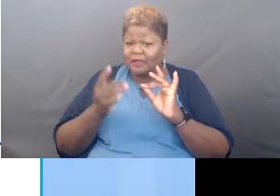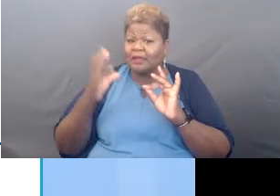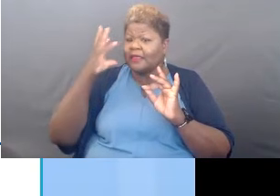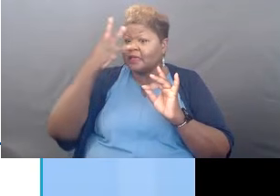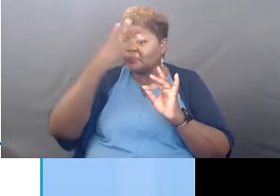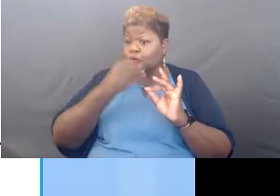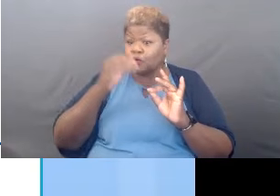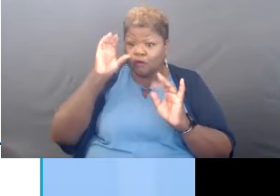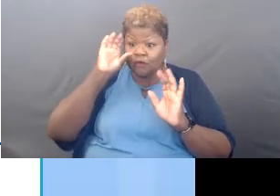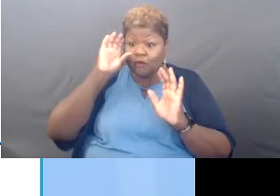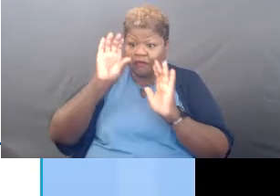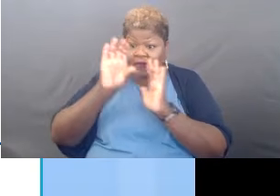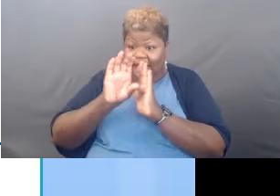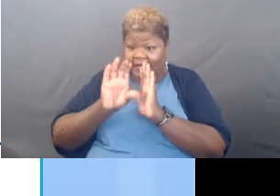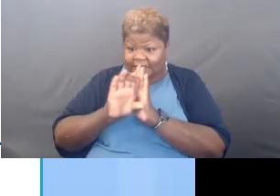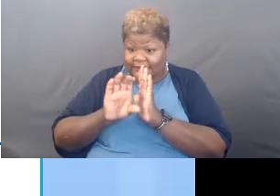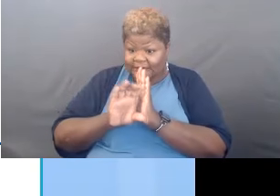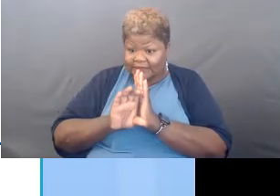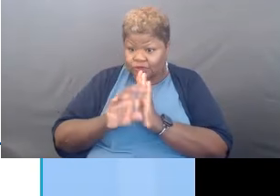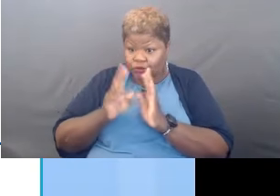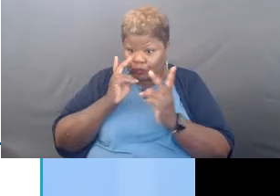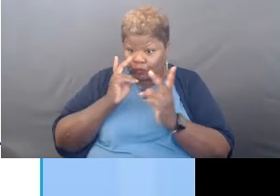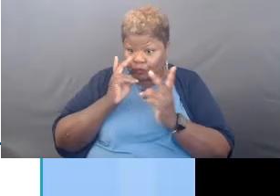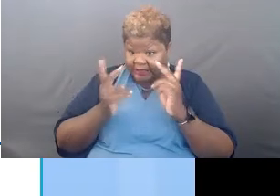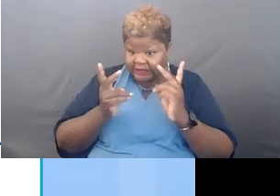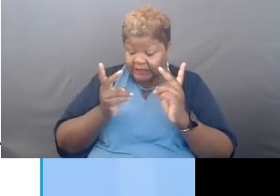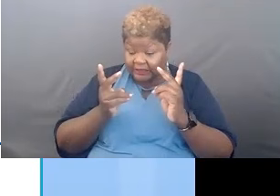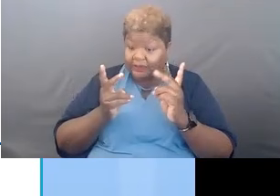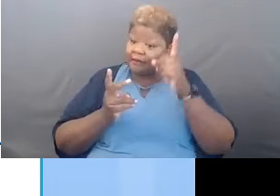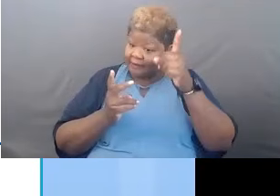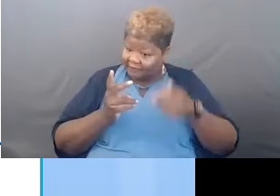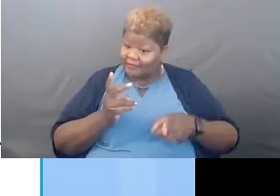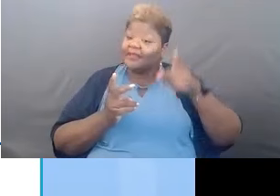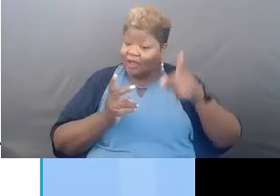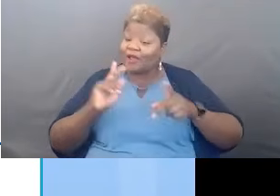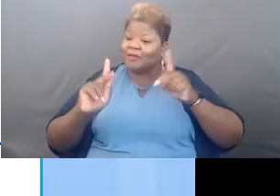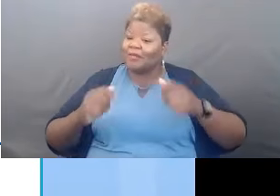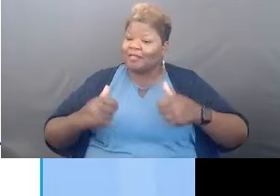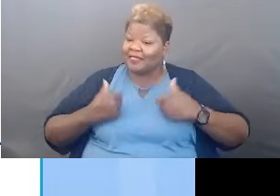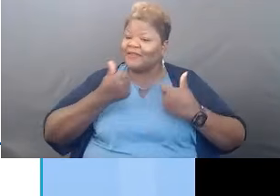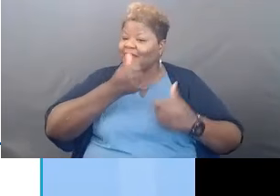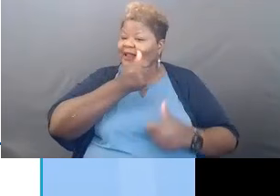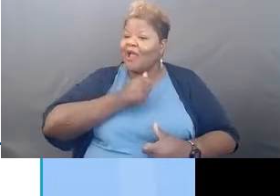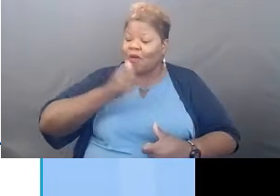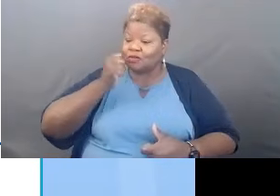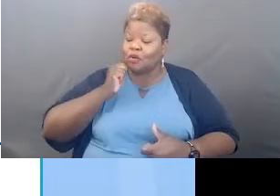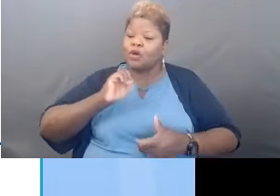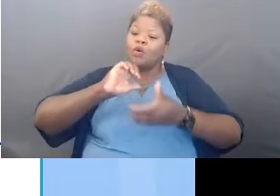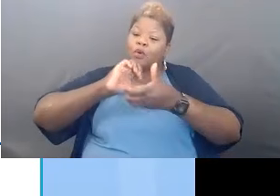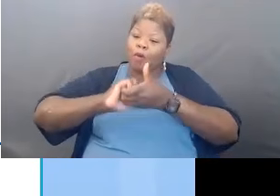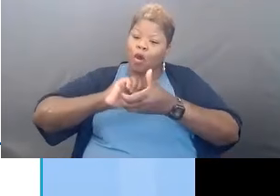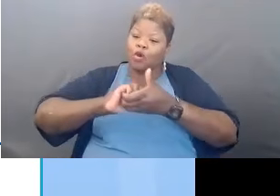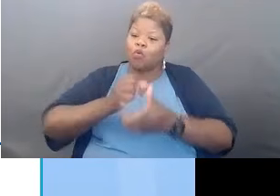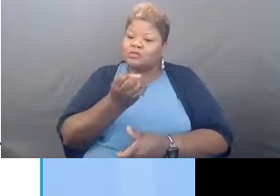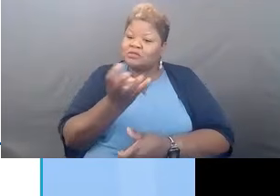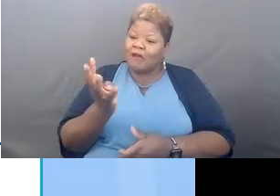you see on our screen, they're actually Arizonans. We partner with several disability